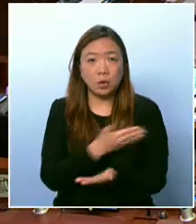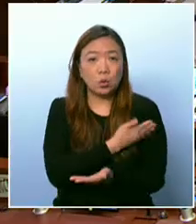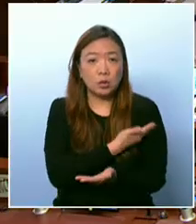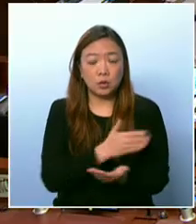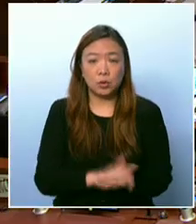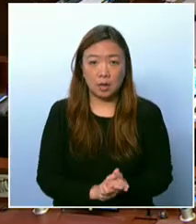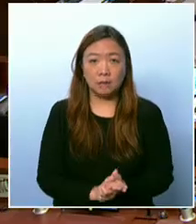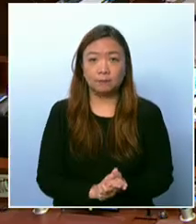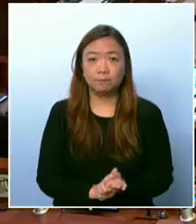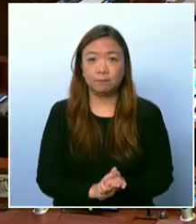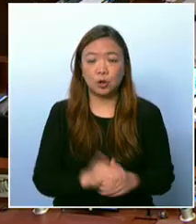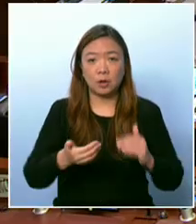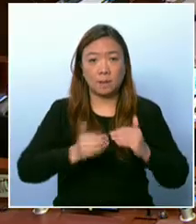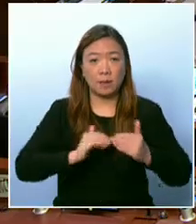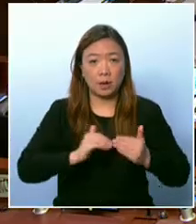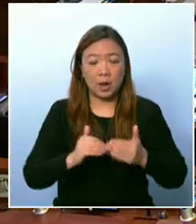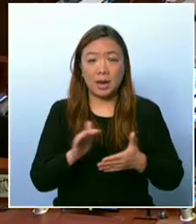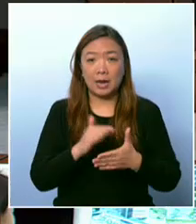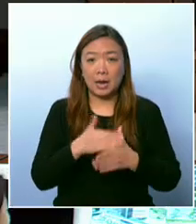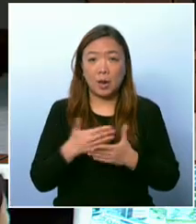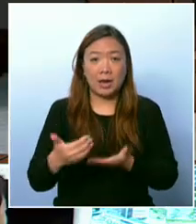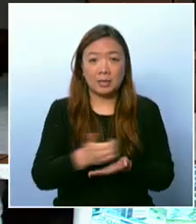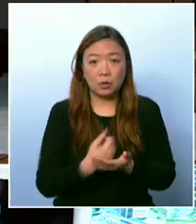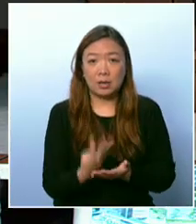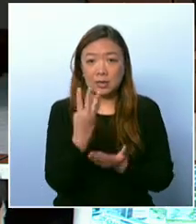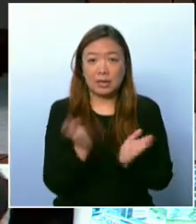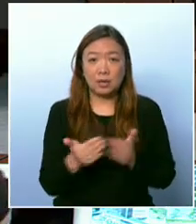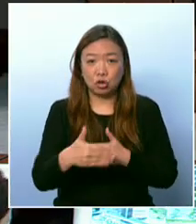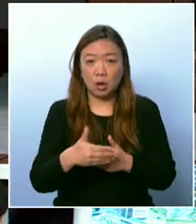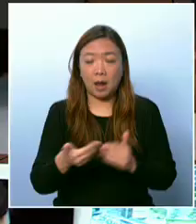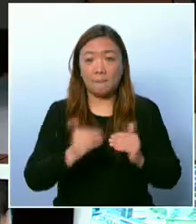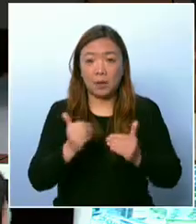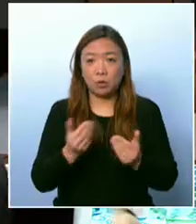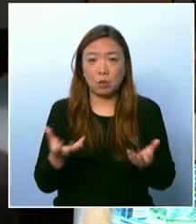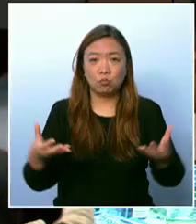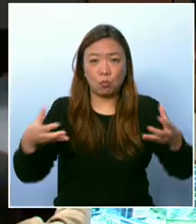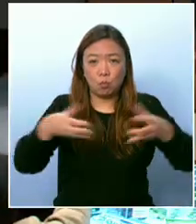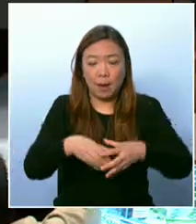cast to individual candidates will be shown on the screen. We have